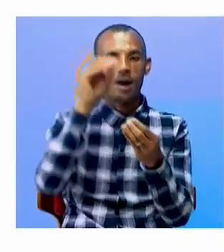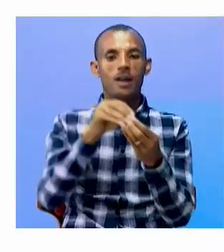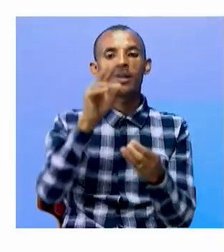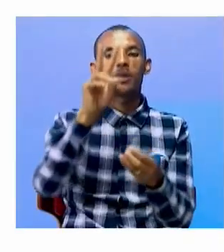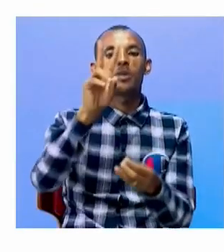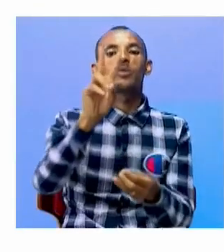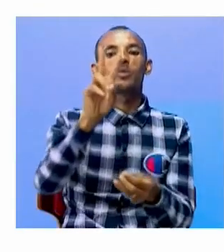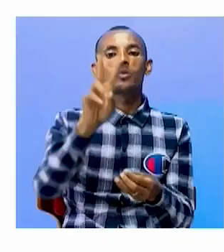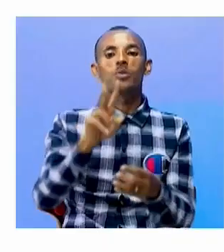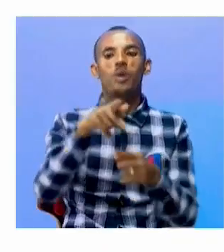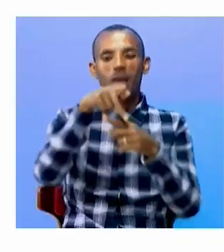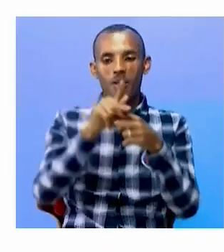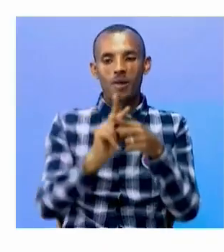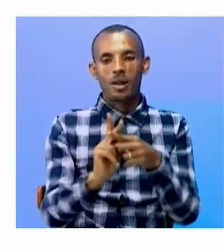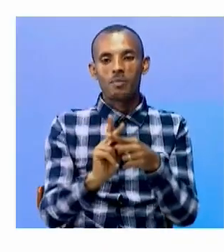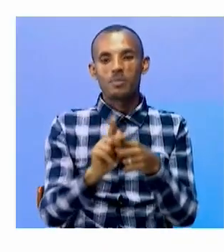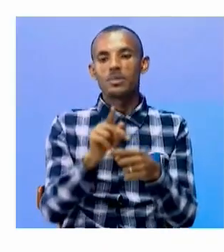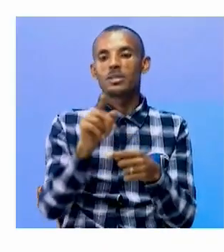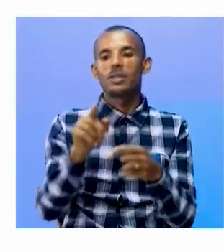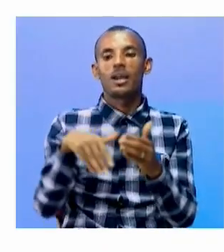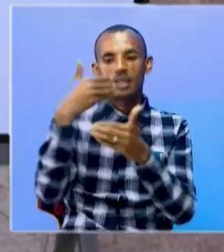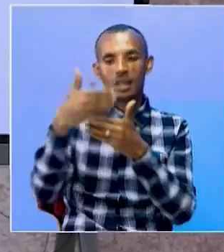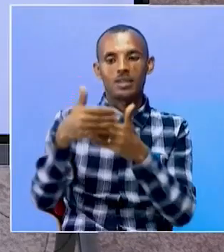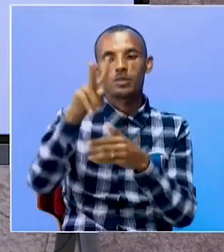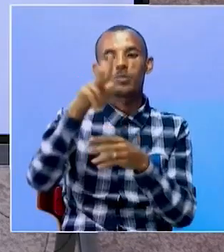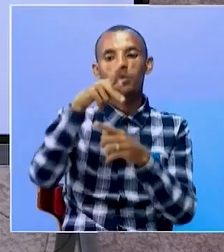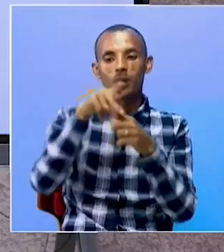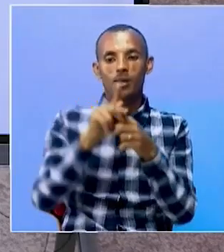2 kg again here, 2 kg?